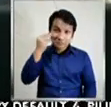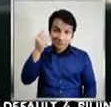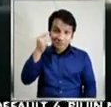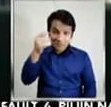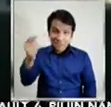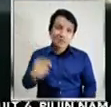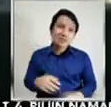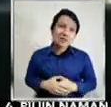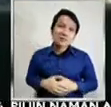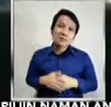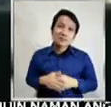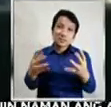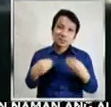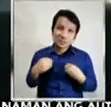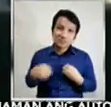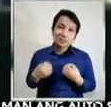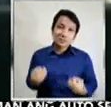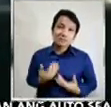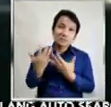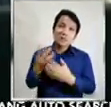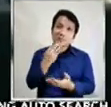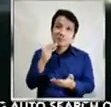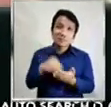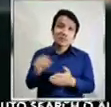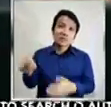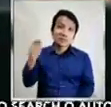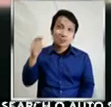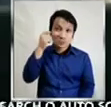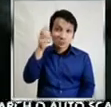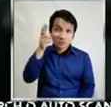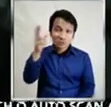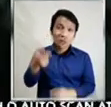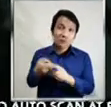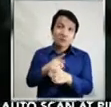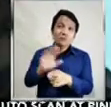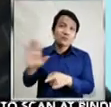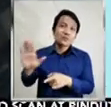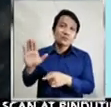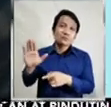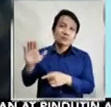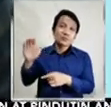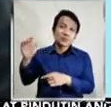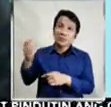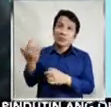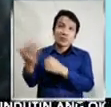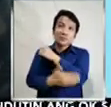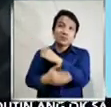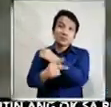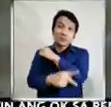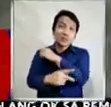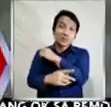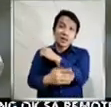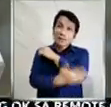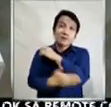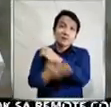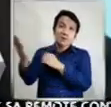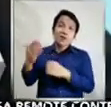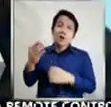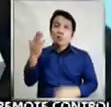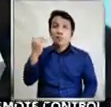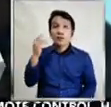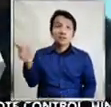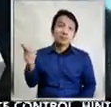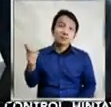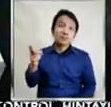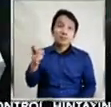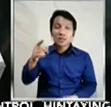inspiring messages si Tom Rodriguez mula sa fans abroad dahil sa pinagbidahan niyang soap na My Husband's Lover. Napapanood